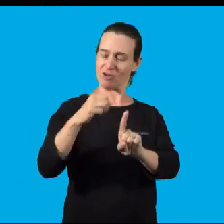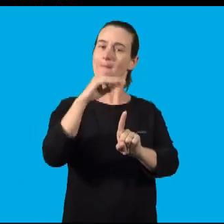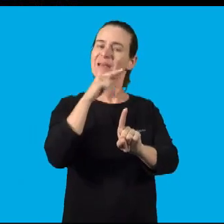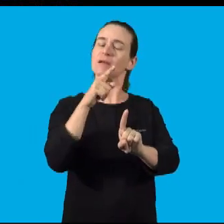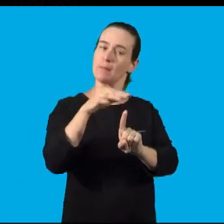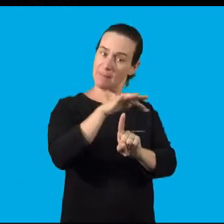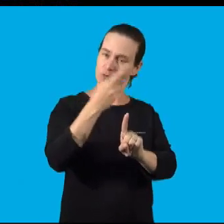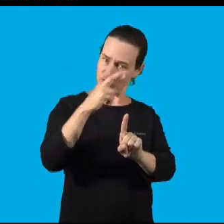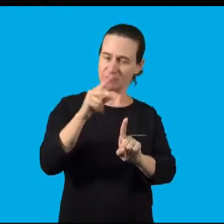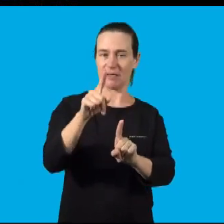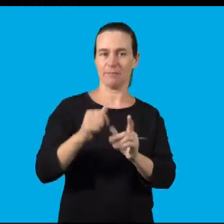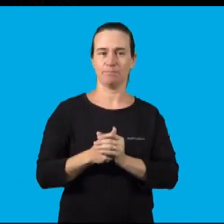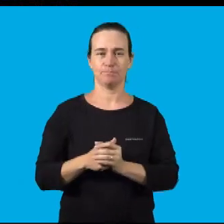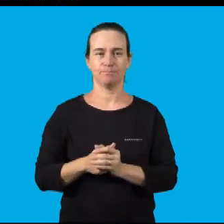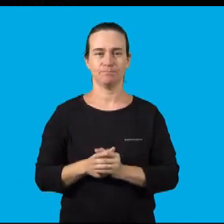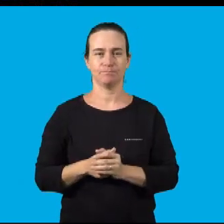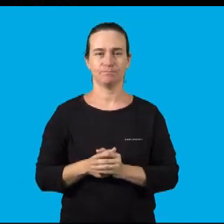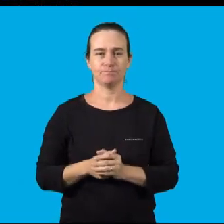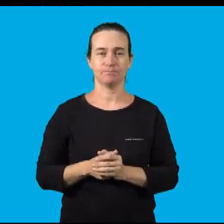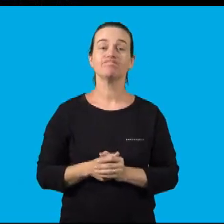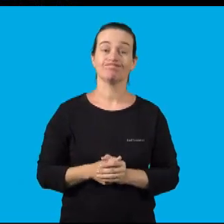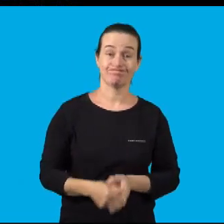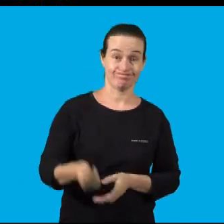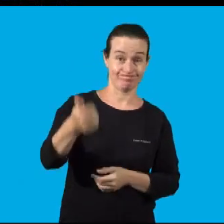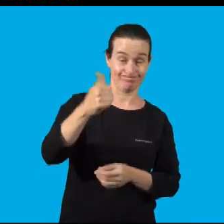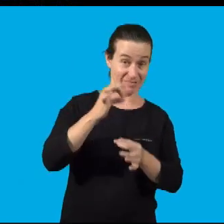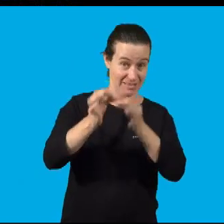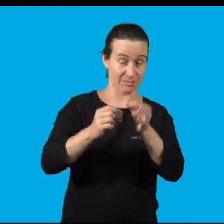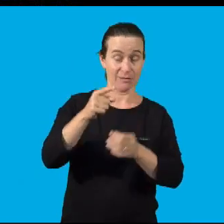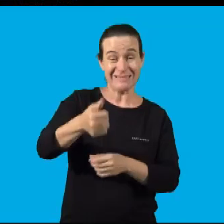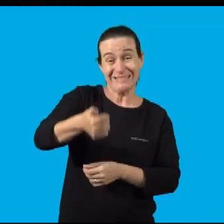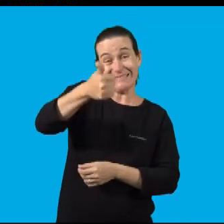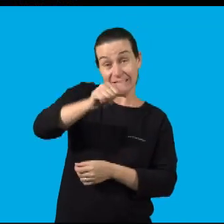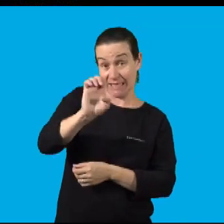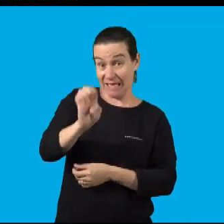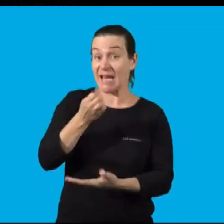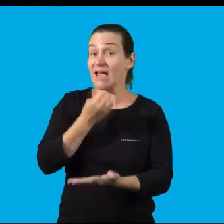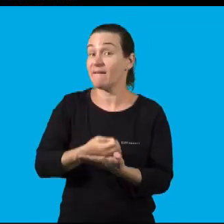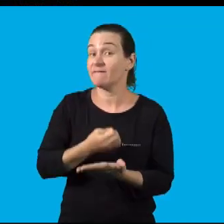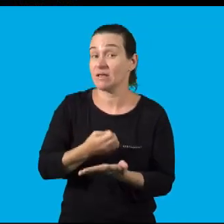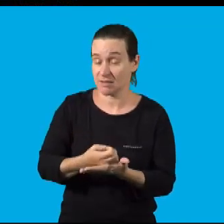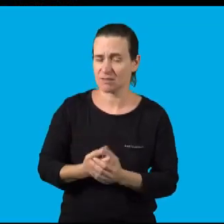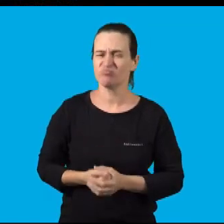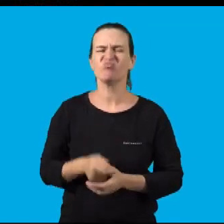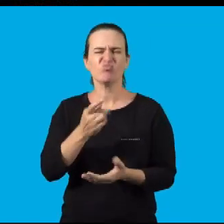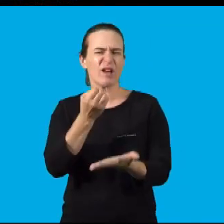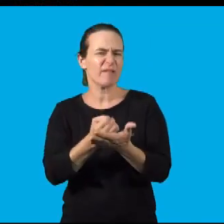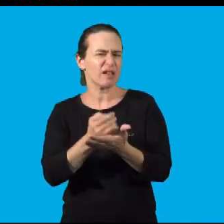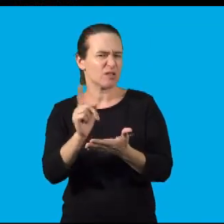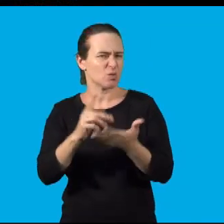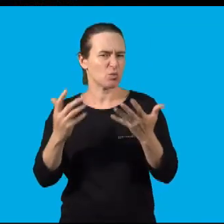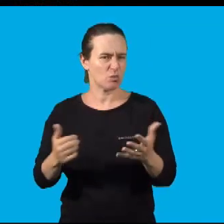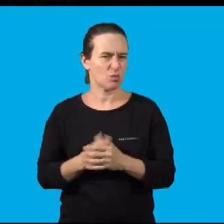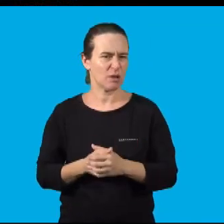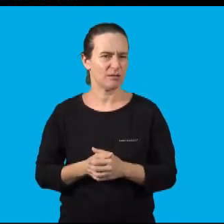we're explaining this point. Now we're providing evidence to show that he's a respectable figure. This is